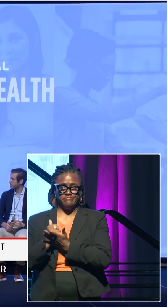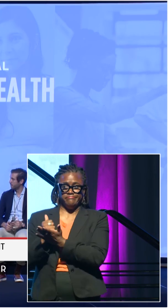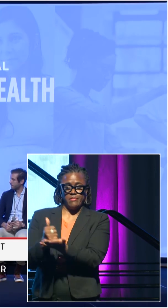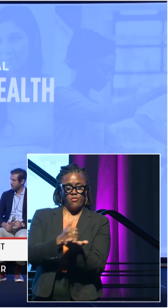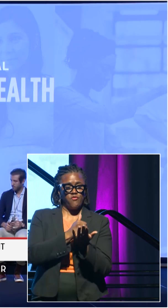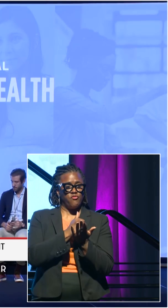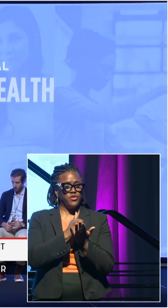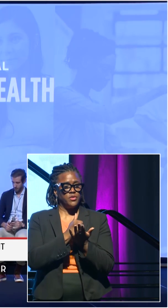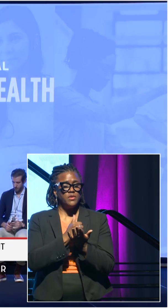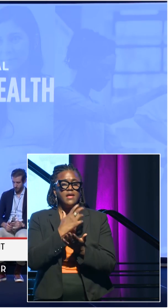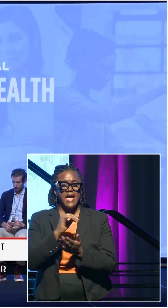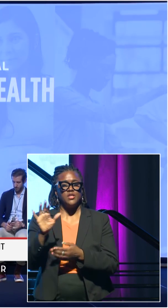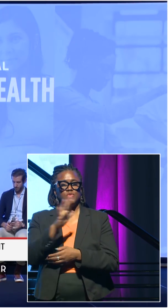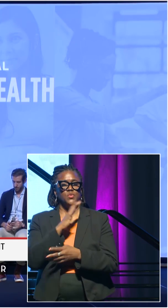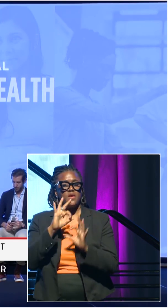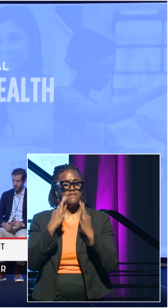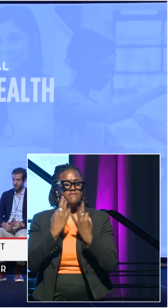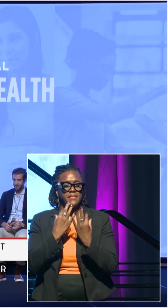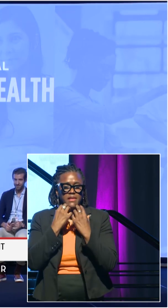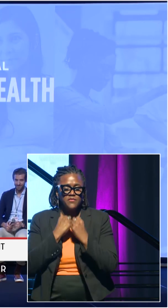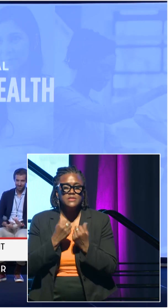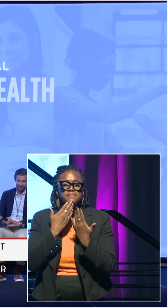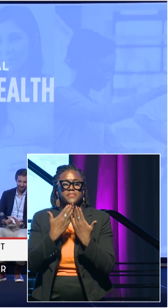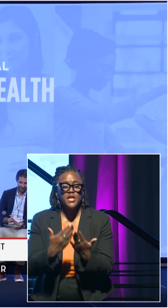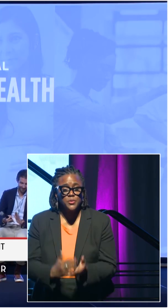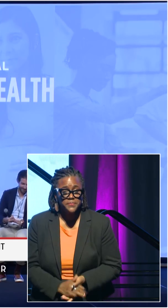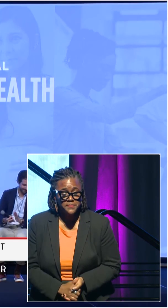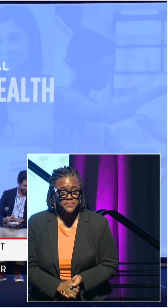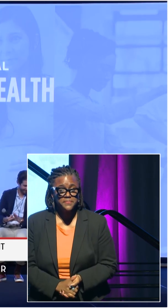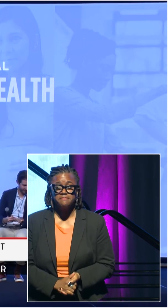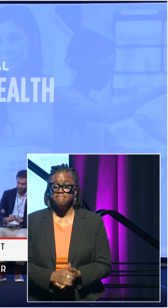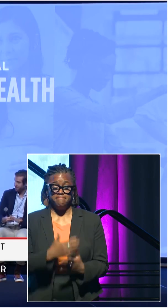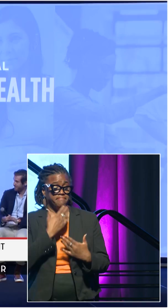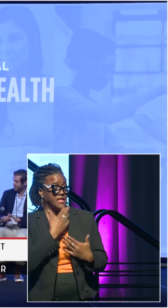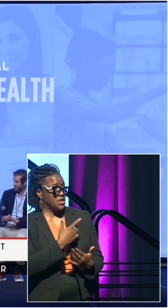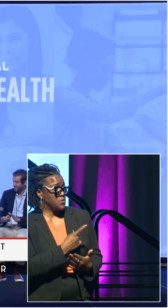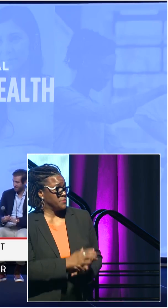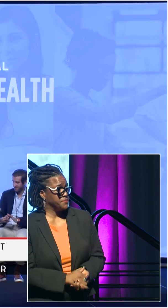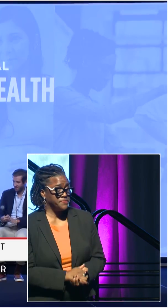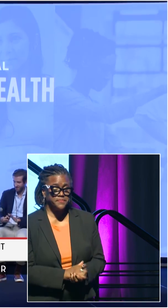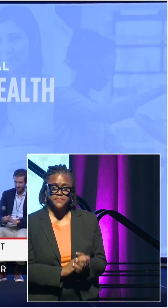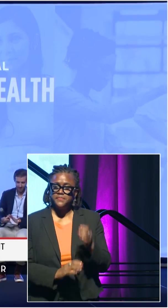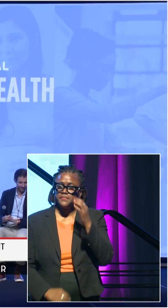is helpful to you and to your loved ones. Thank you. Thank you.